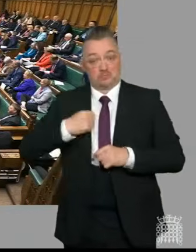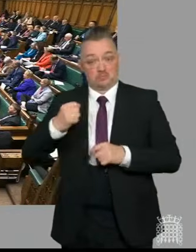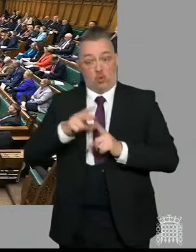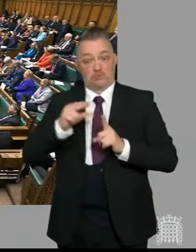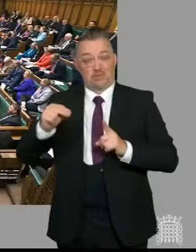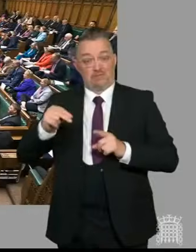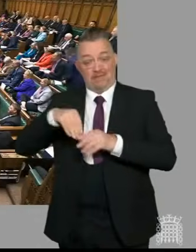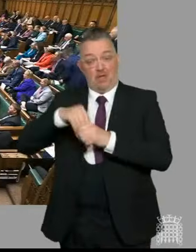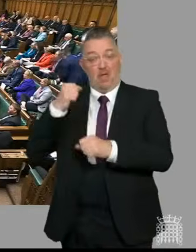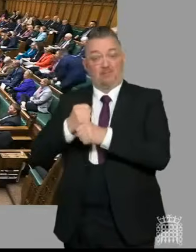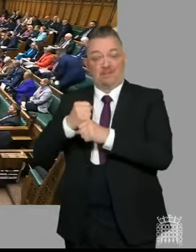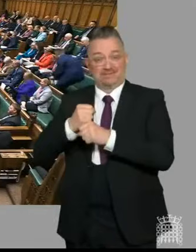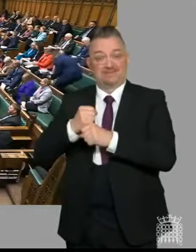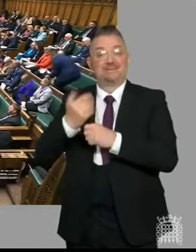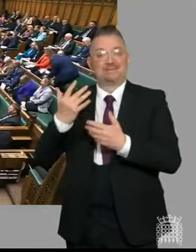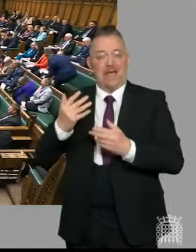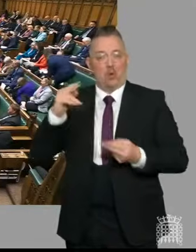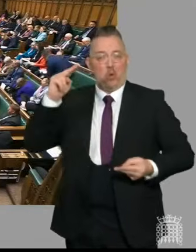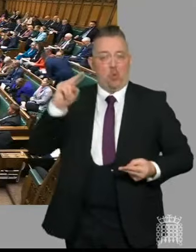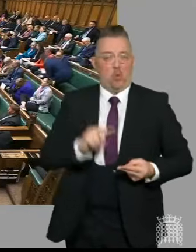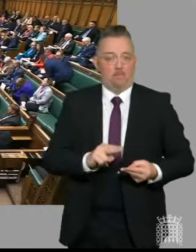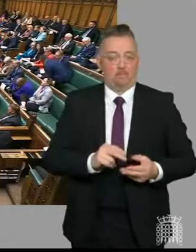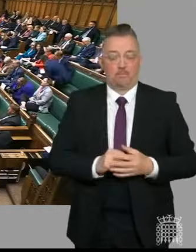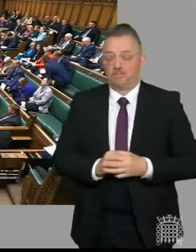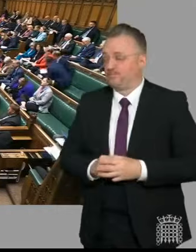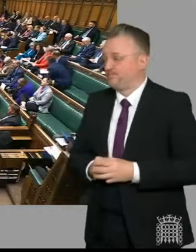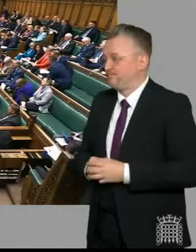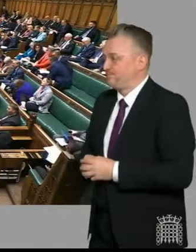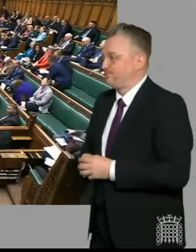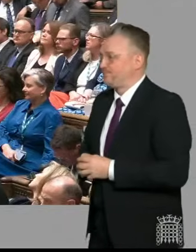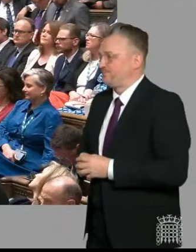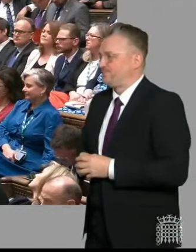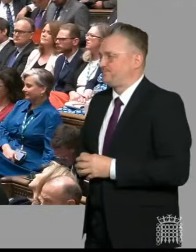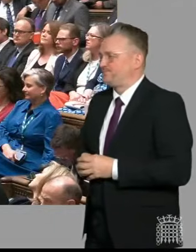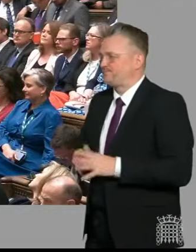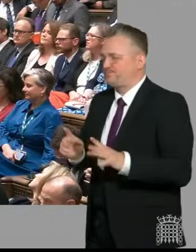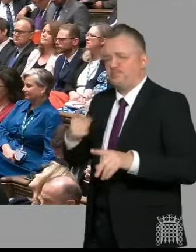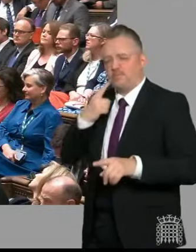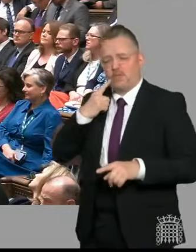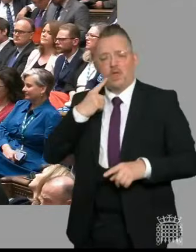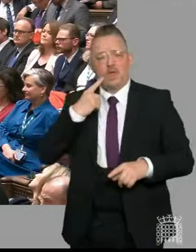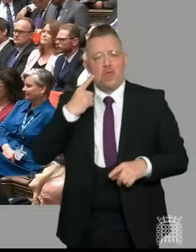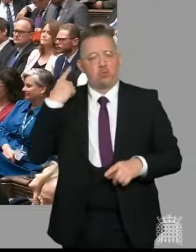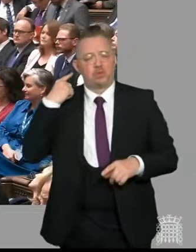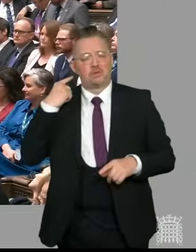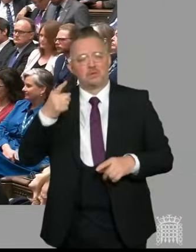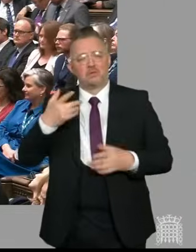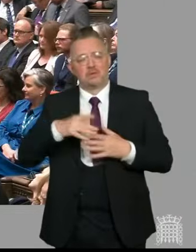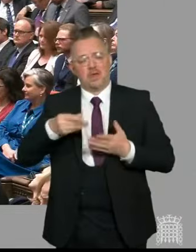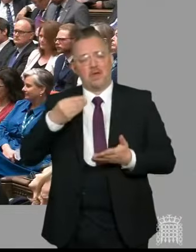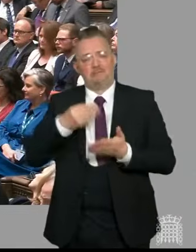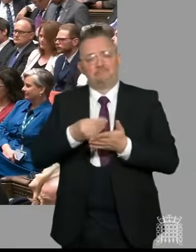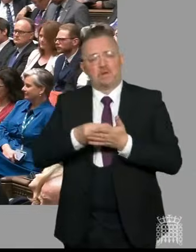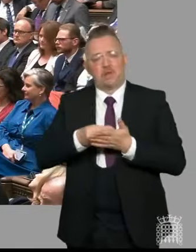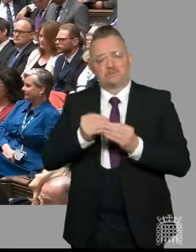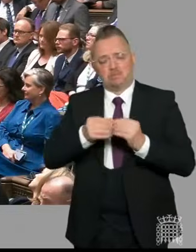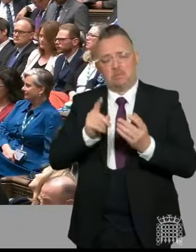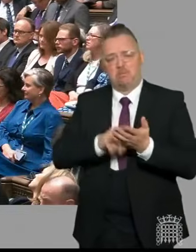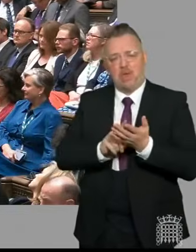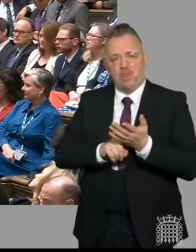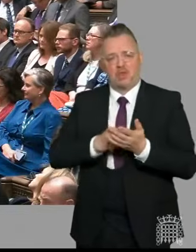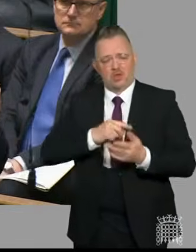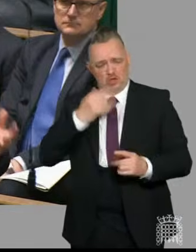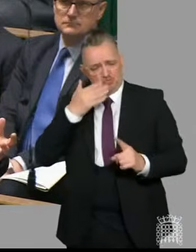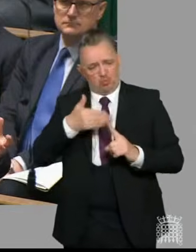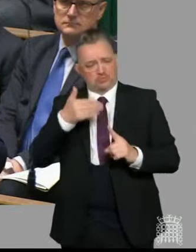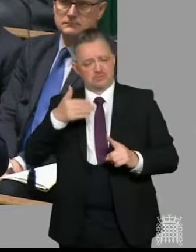we had the Finance Bill, and in it I noticed a reduction in the capital gains tax from 28% to 24% on residential